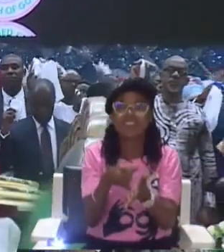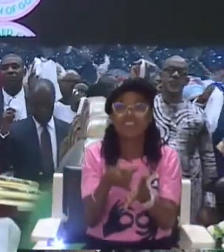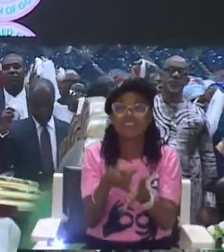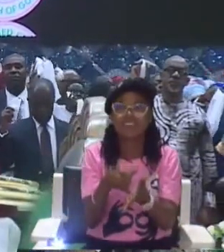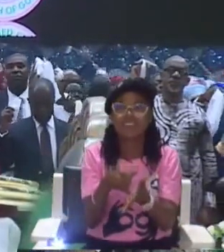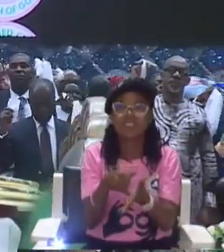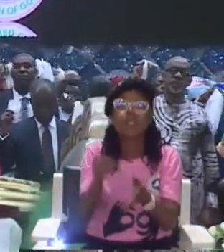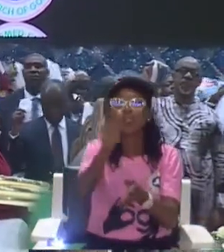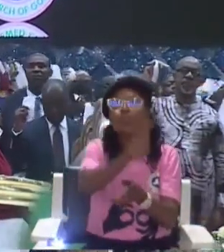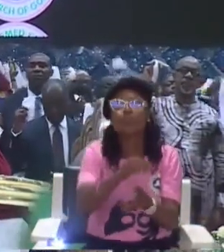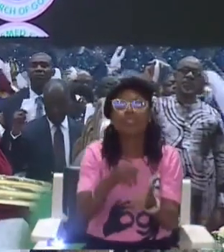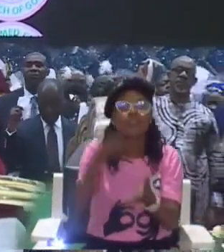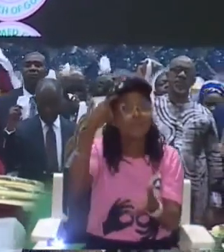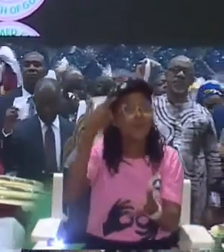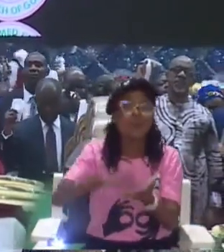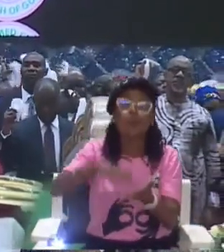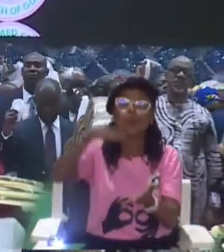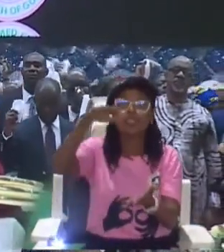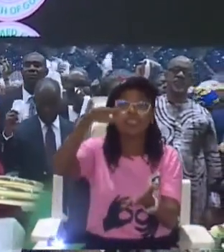Use it for your glory.